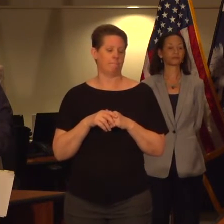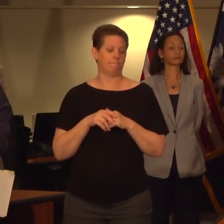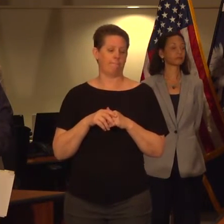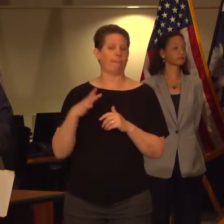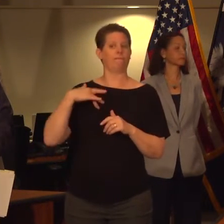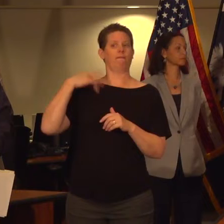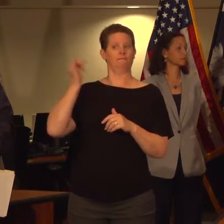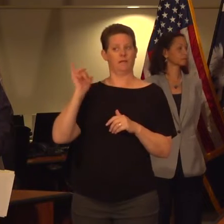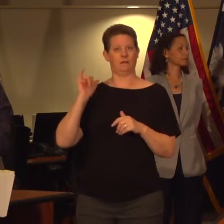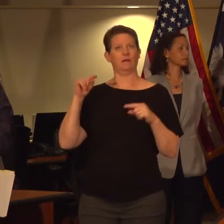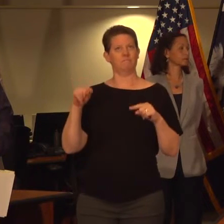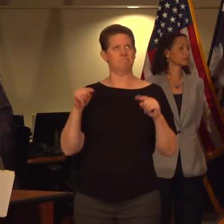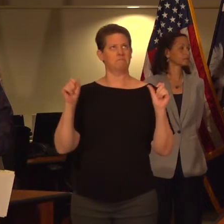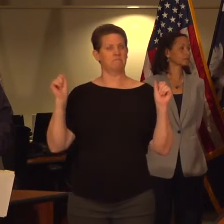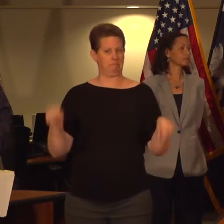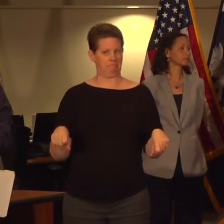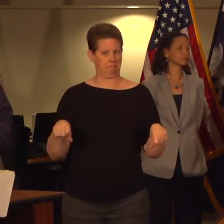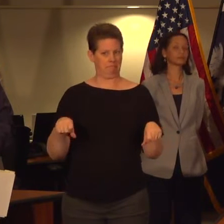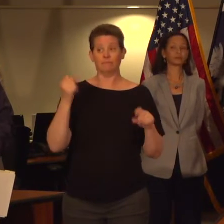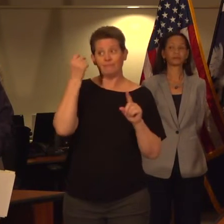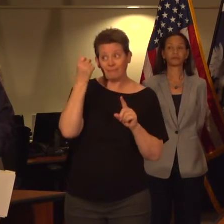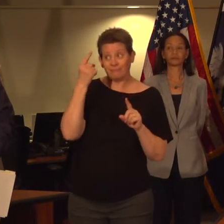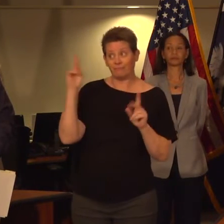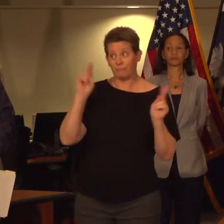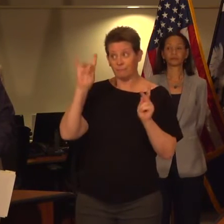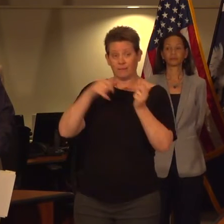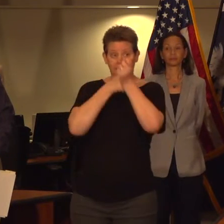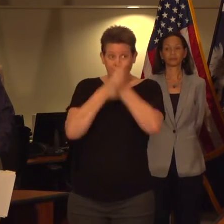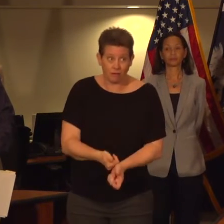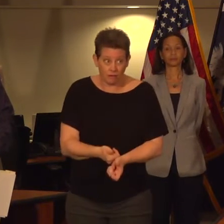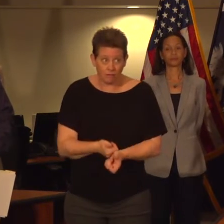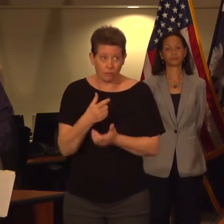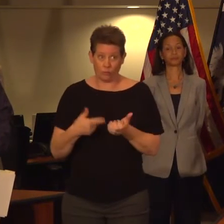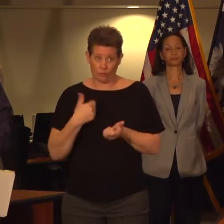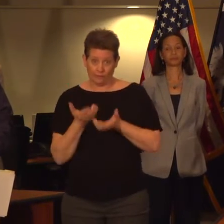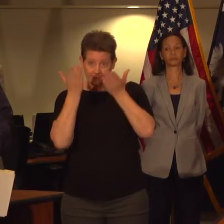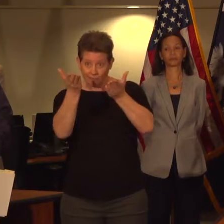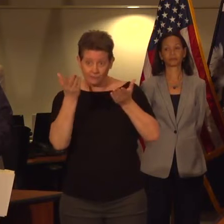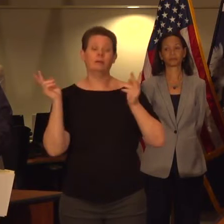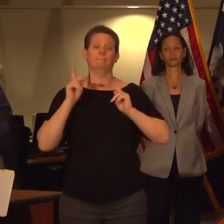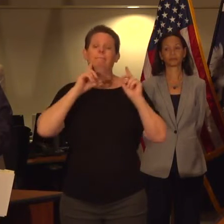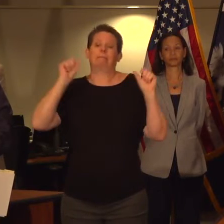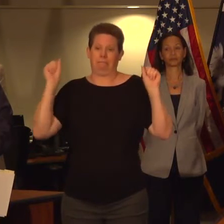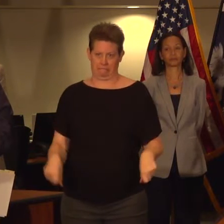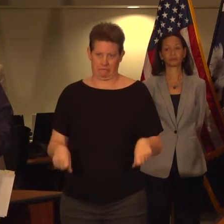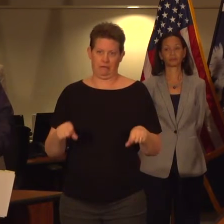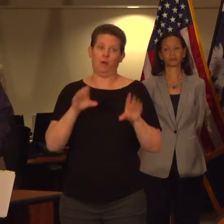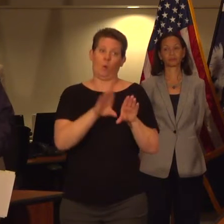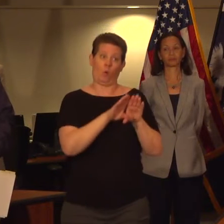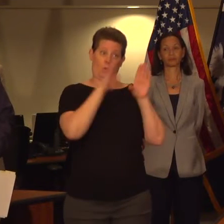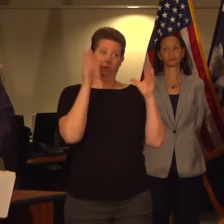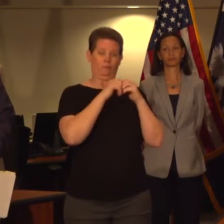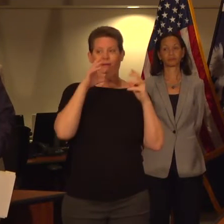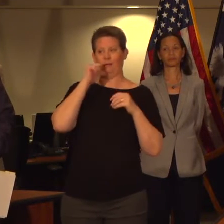this without, if compliance remains at the high level that it has been, we can do this without endangering the population. Is there a